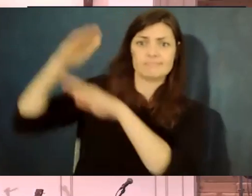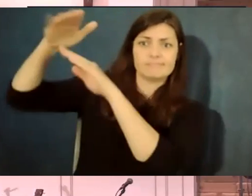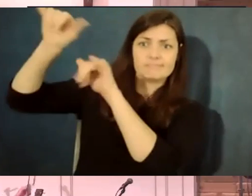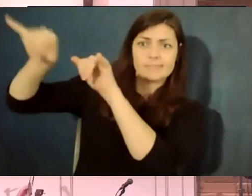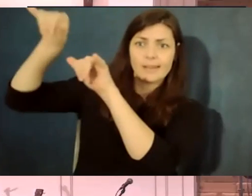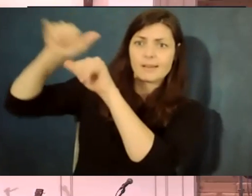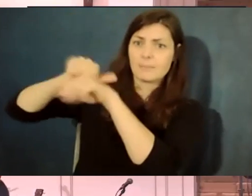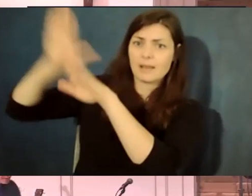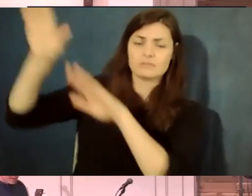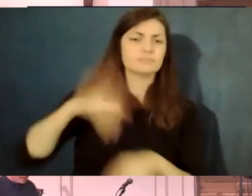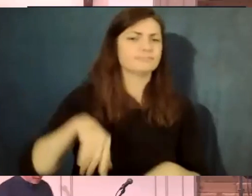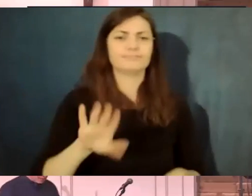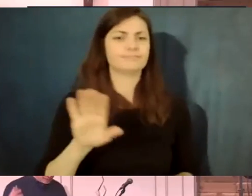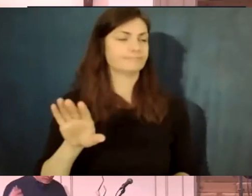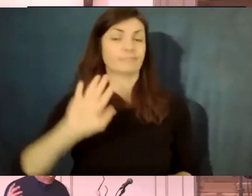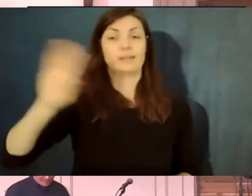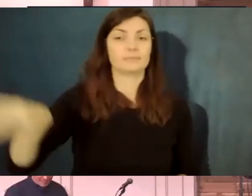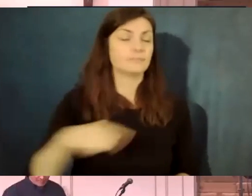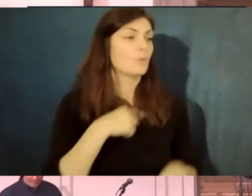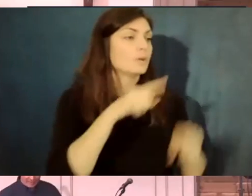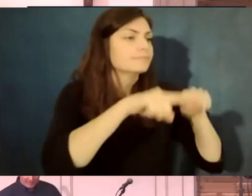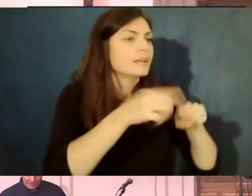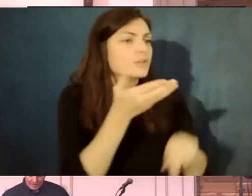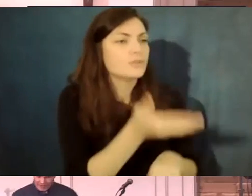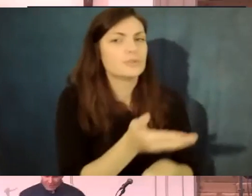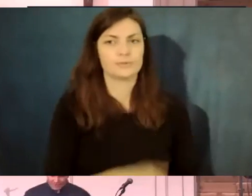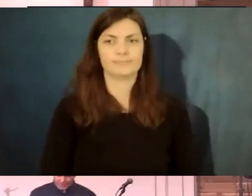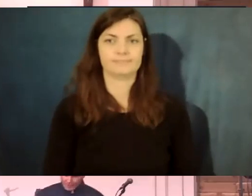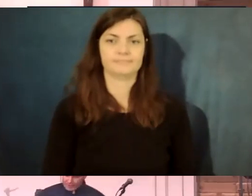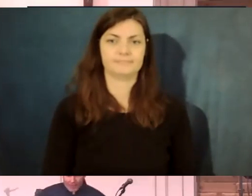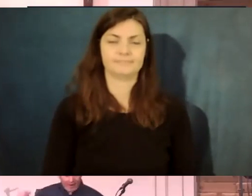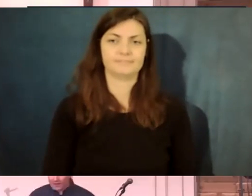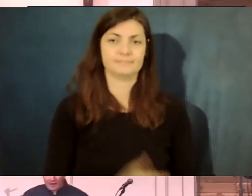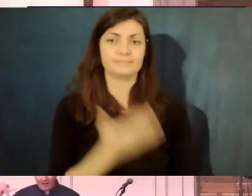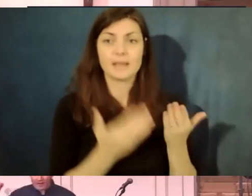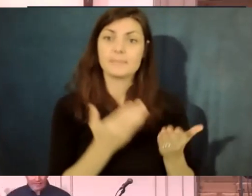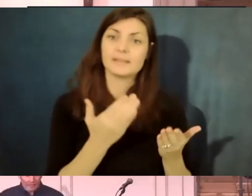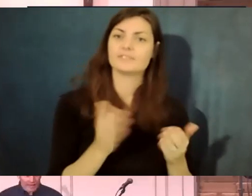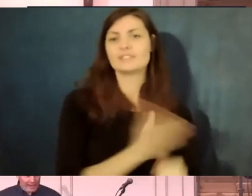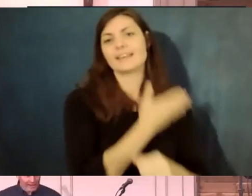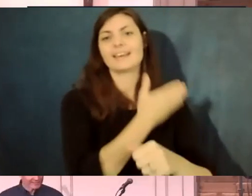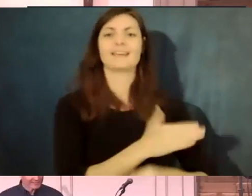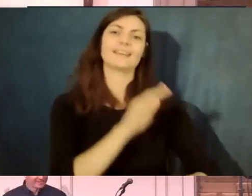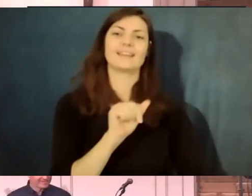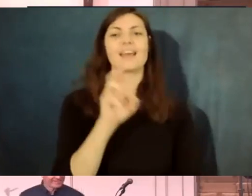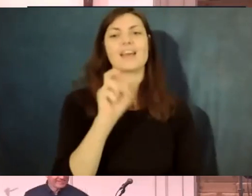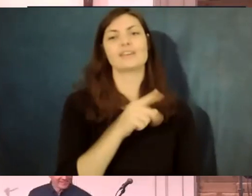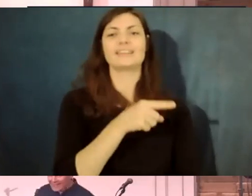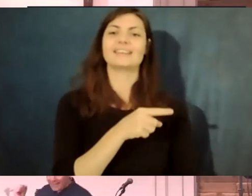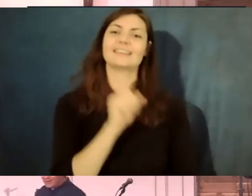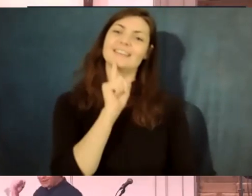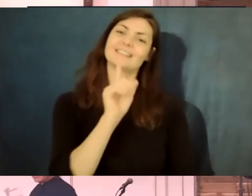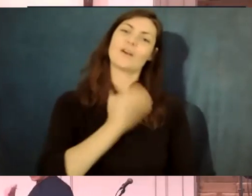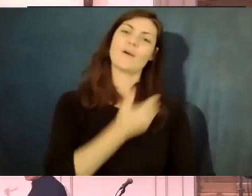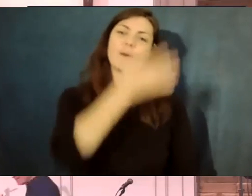we're counting on you. I mean, I don't know what they're singing, but, you know, maybe it's like, Aaron, he's our man. If he can't